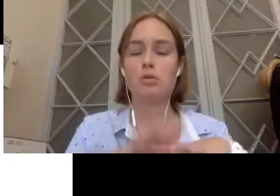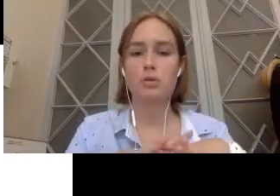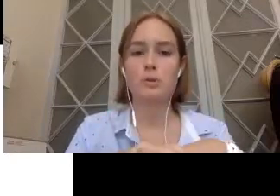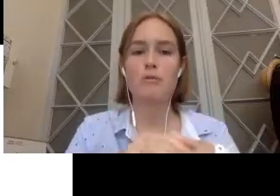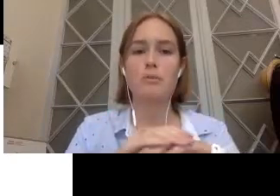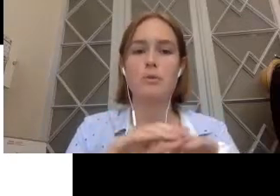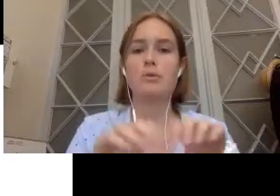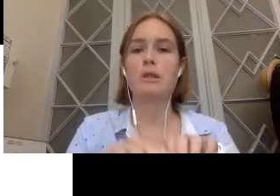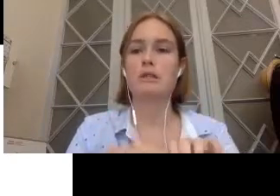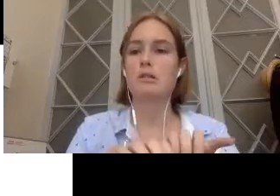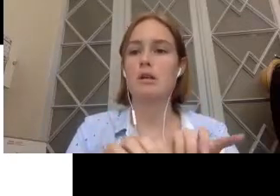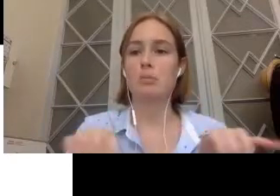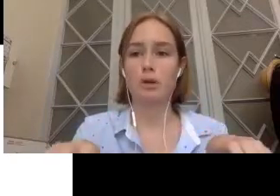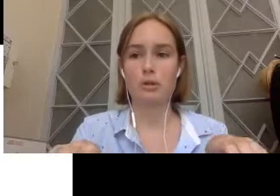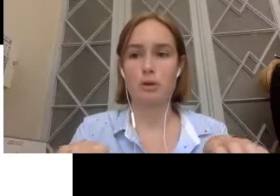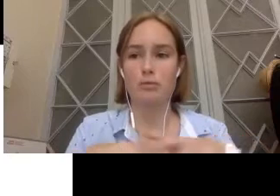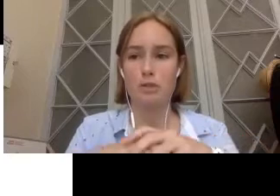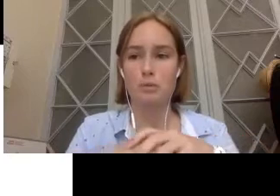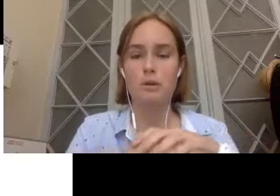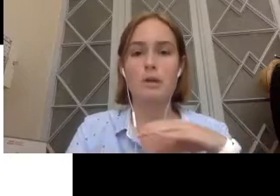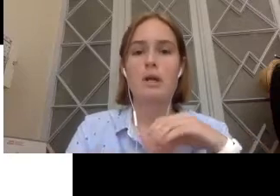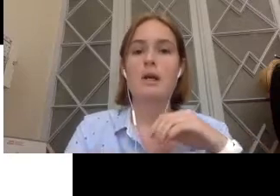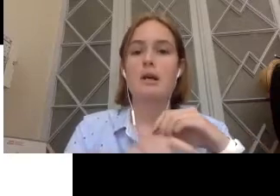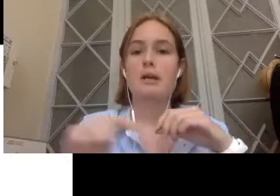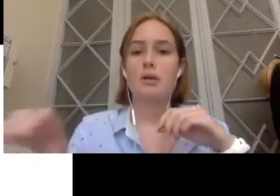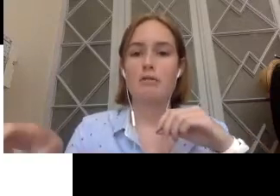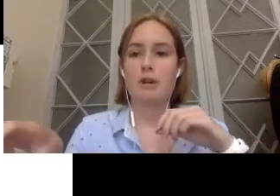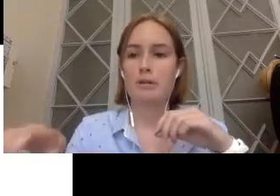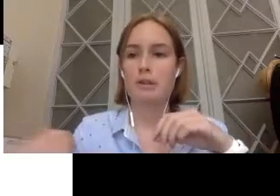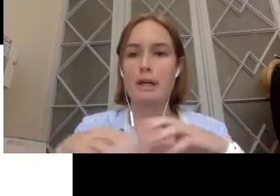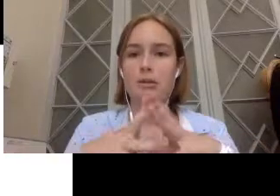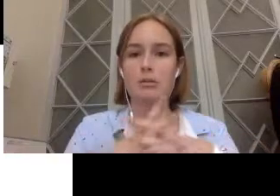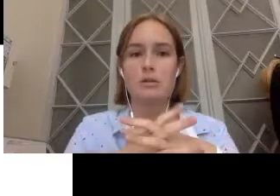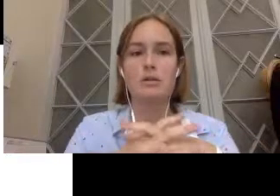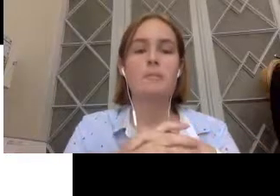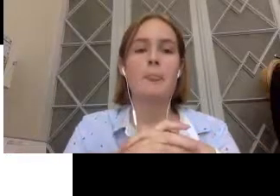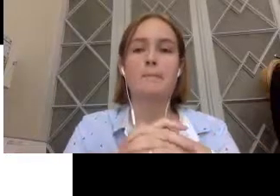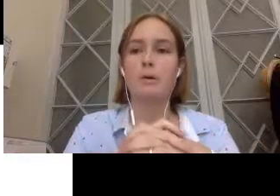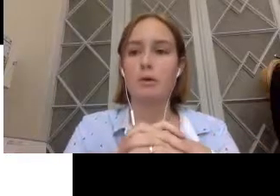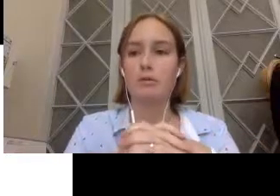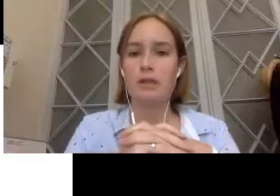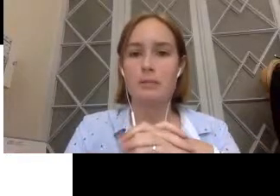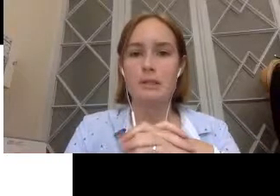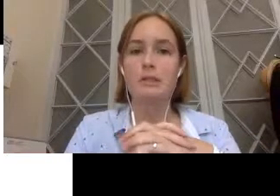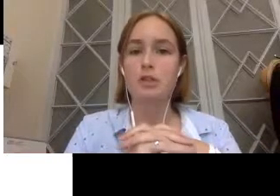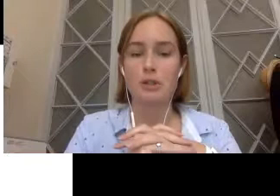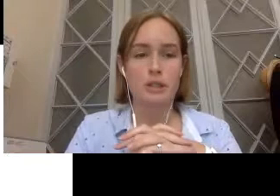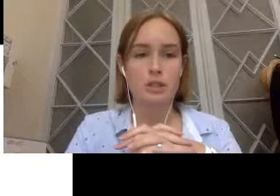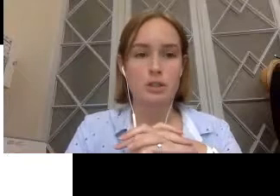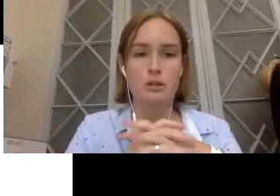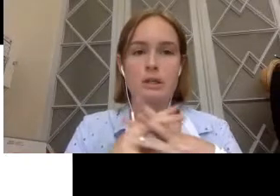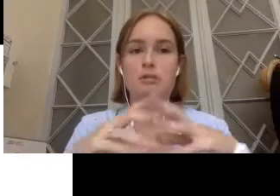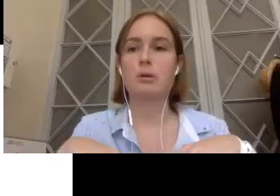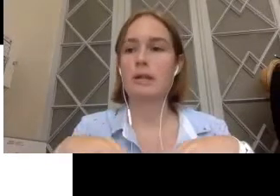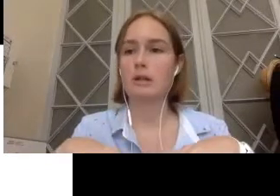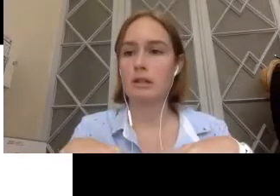on Zoom, you have a menu that is at the bottom of Zoom, and you have various icons. One of them is